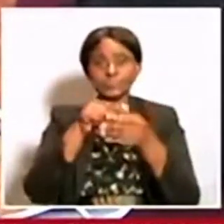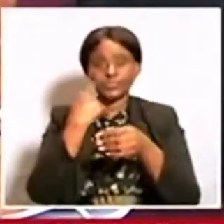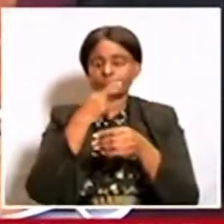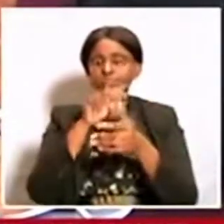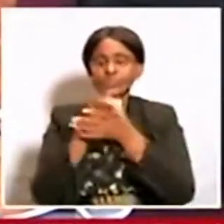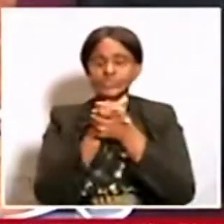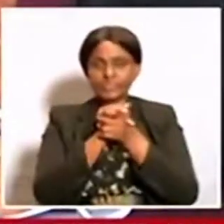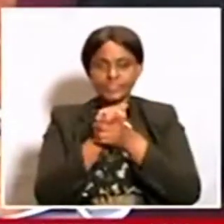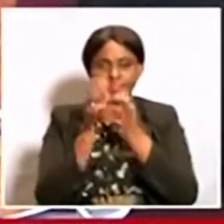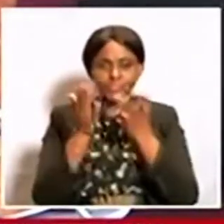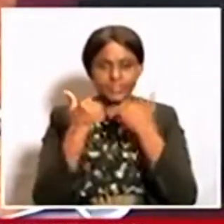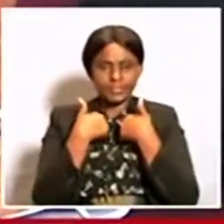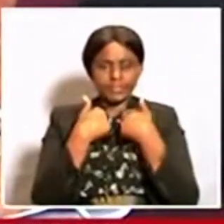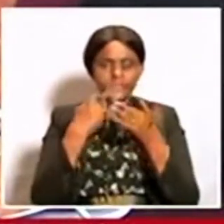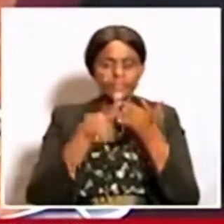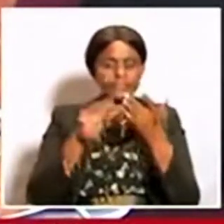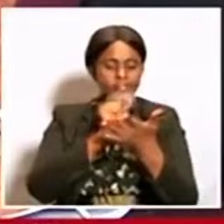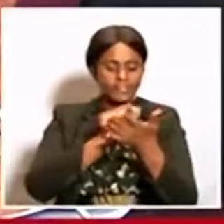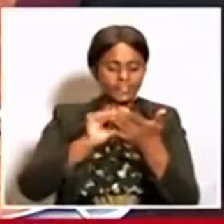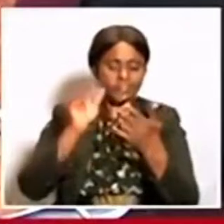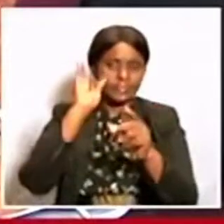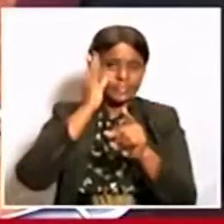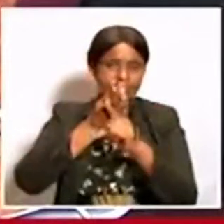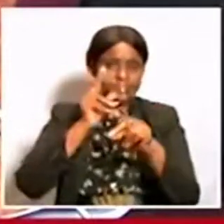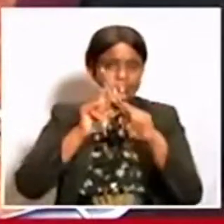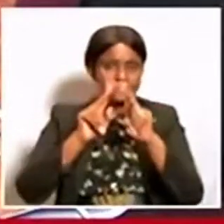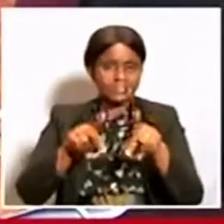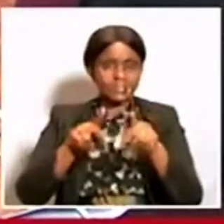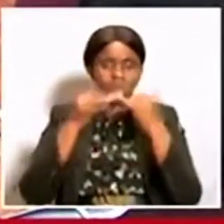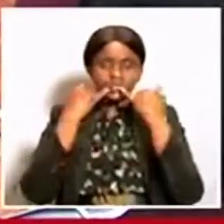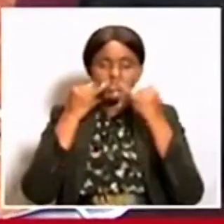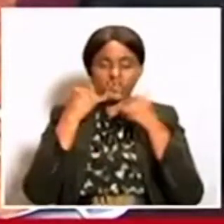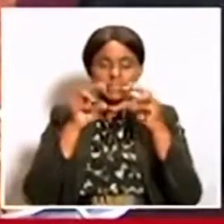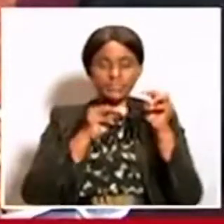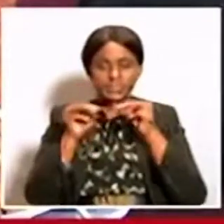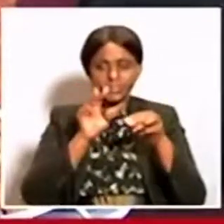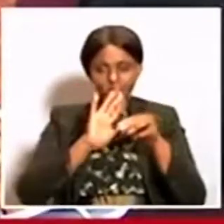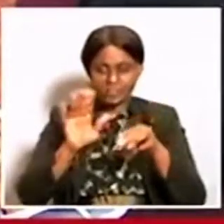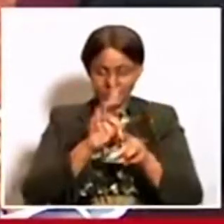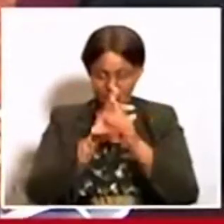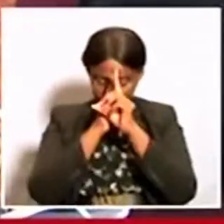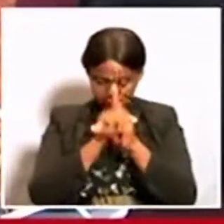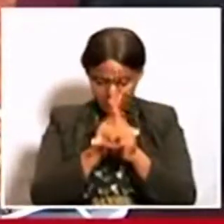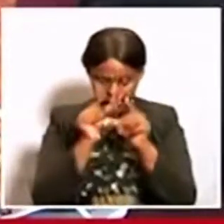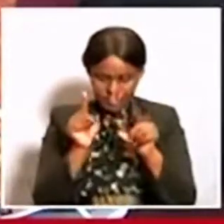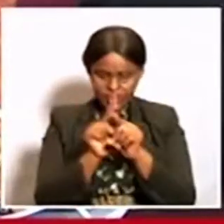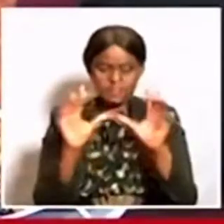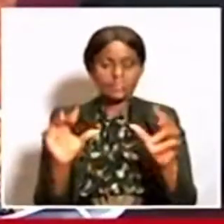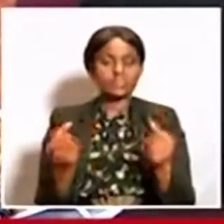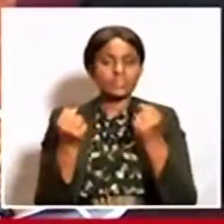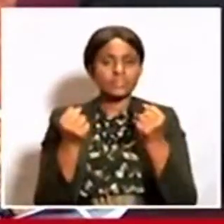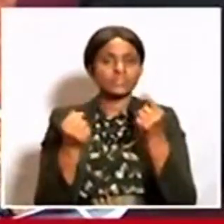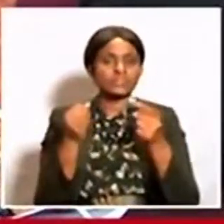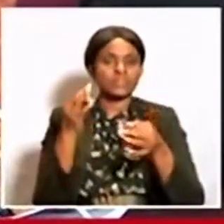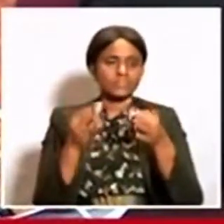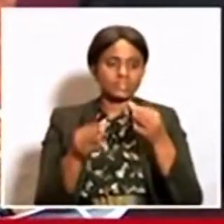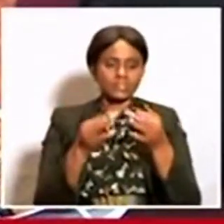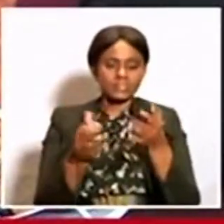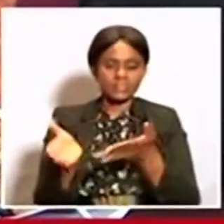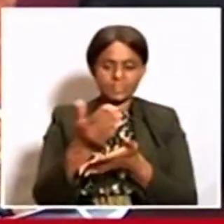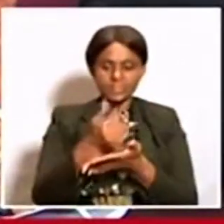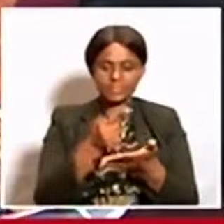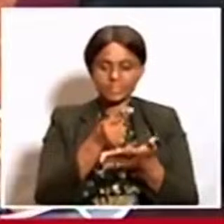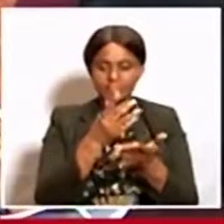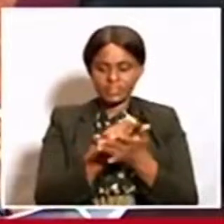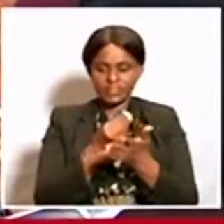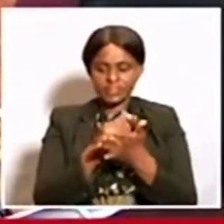cooperated have been written to Chair, informing them of management decision to take them to court to recover the funds